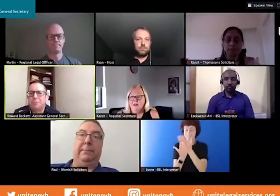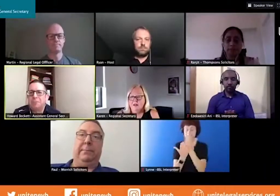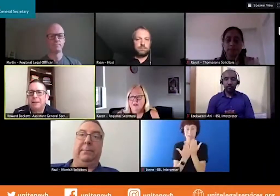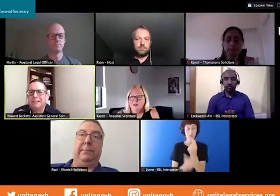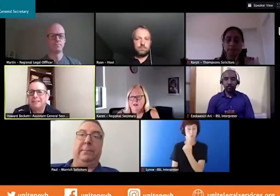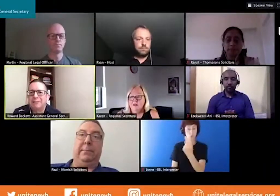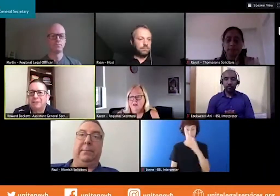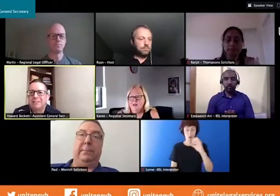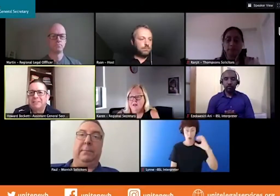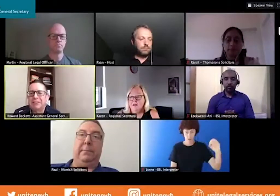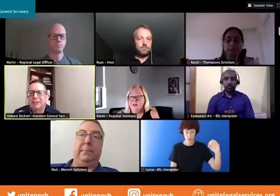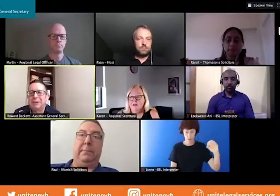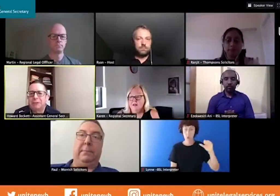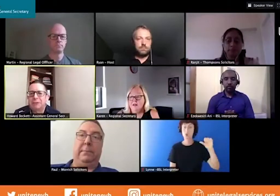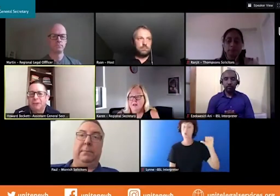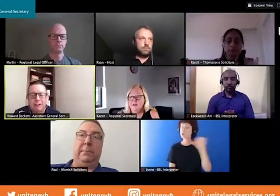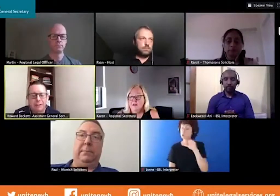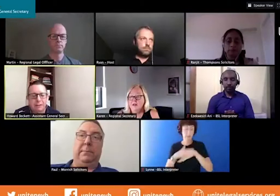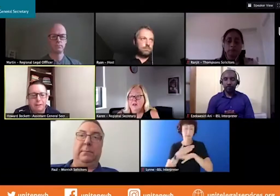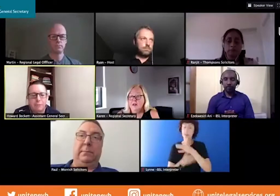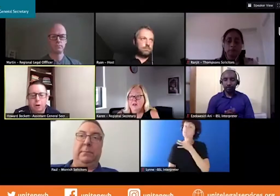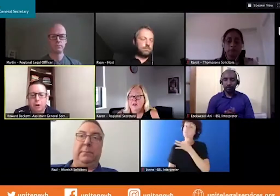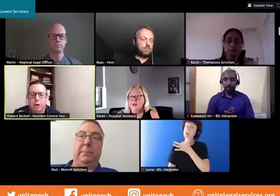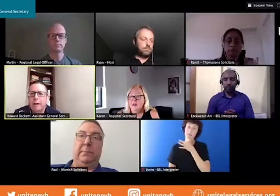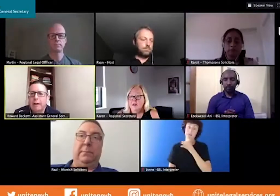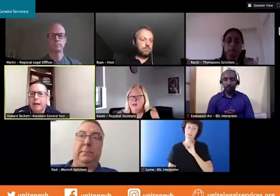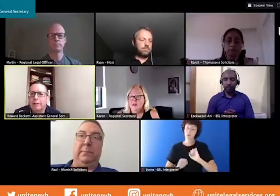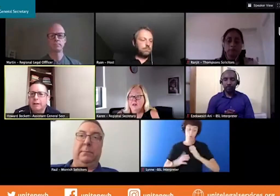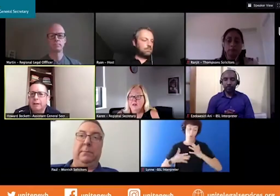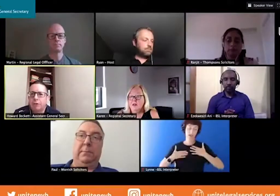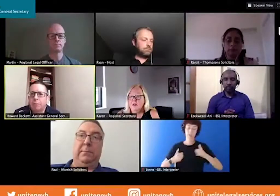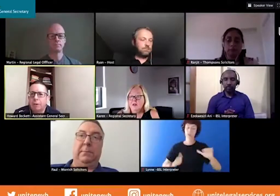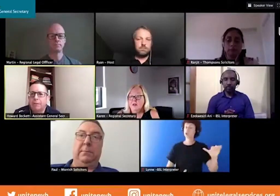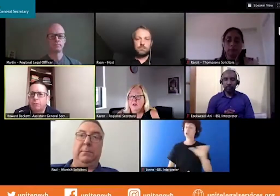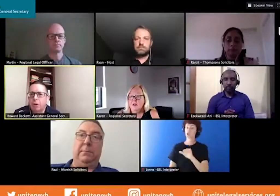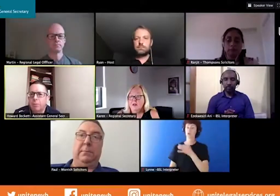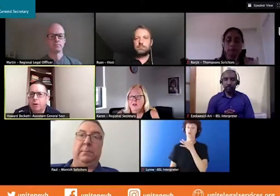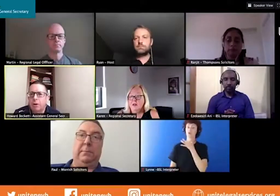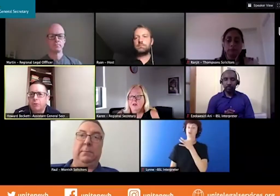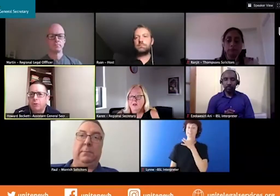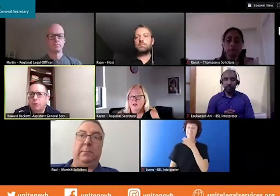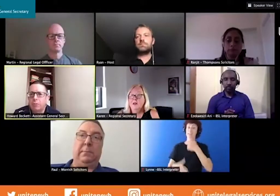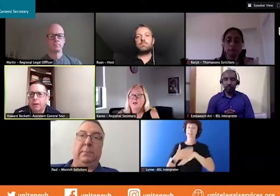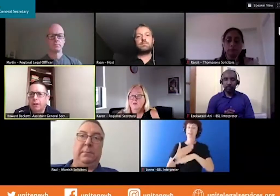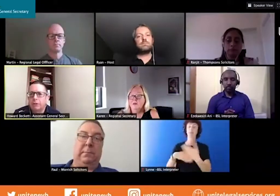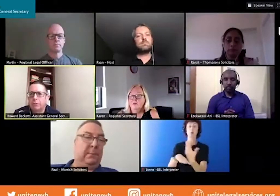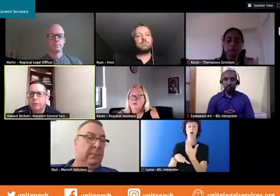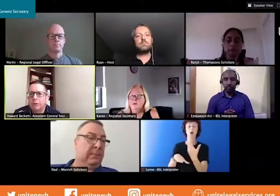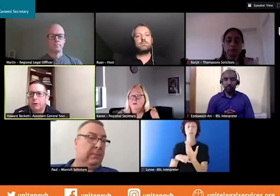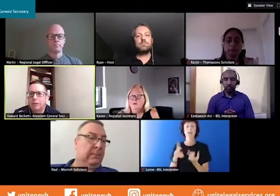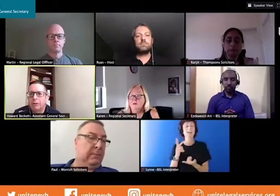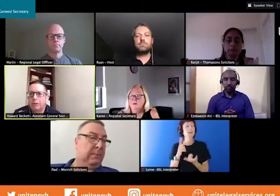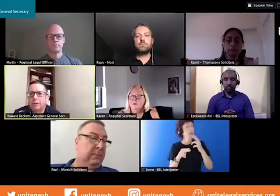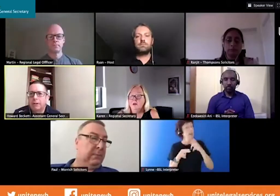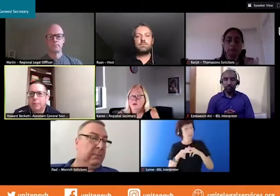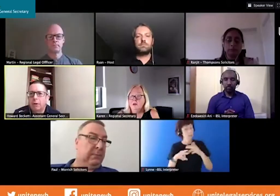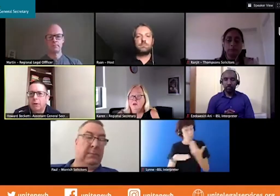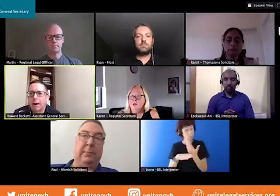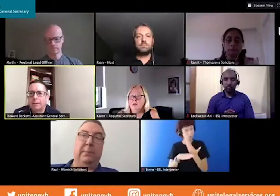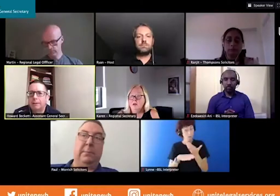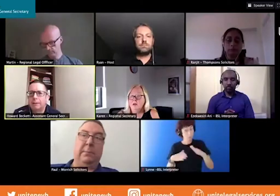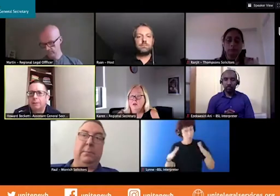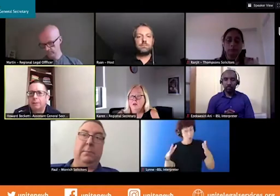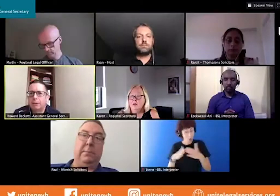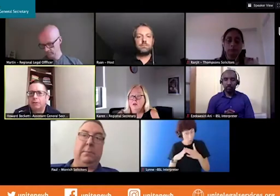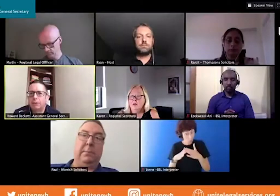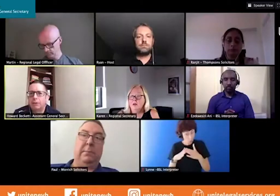be placed at risk of your health at work. And if your place of work becomes your home and your employer is insisting upon a practice